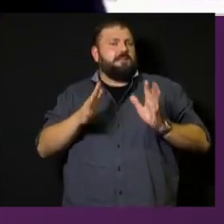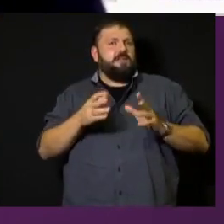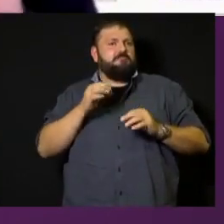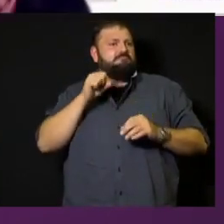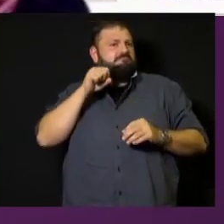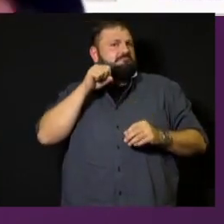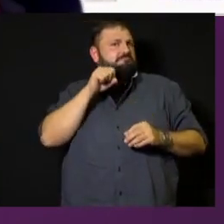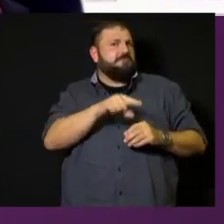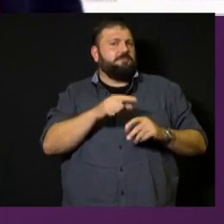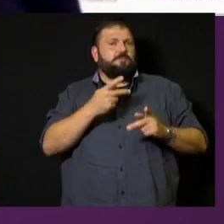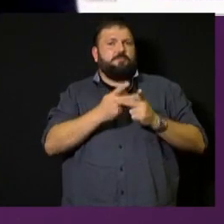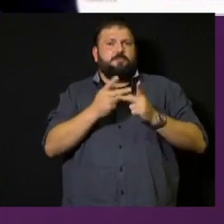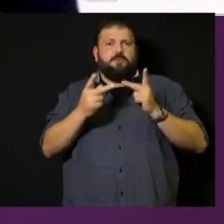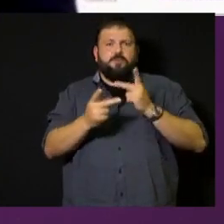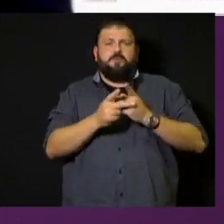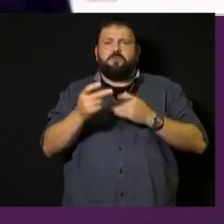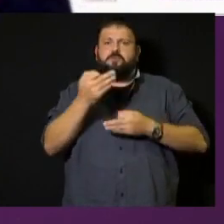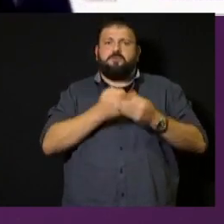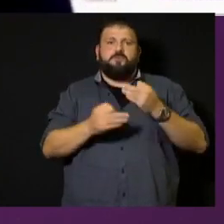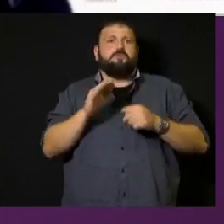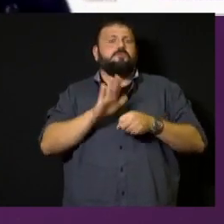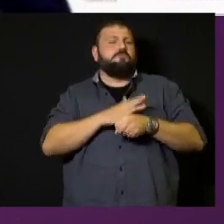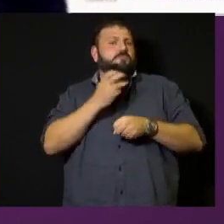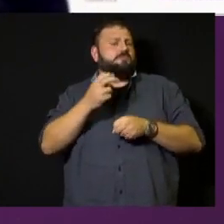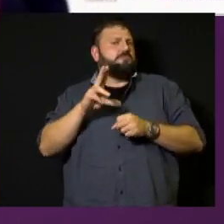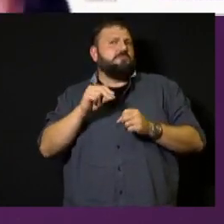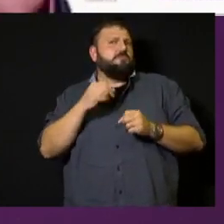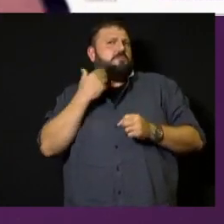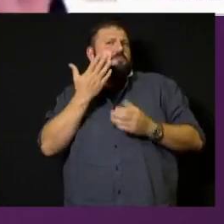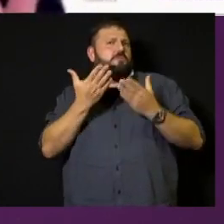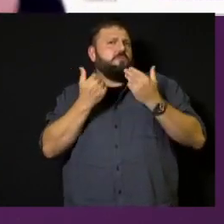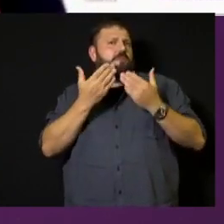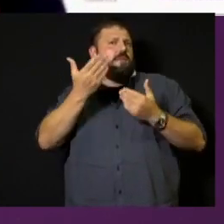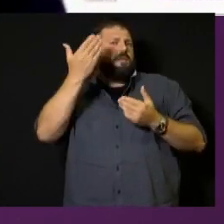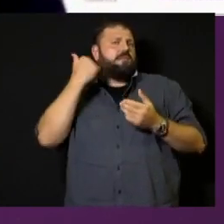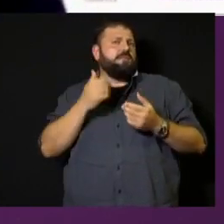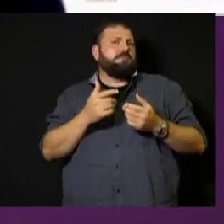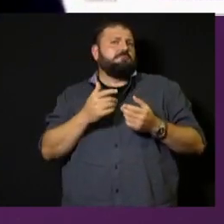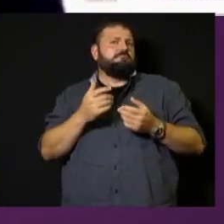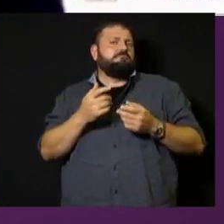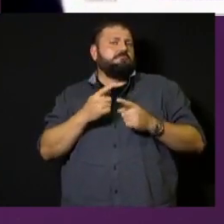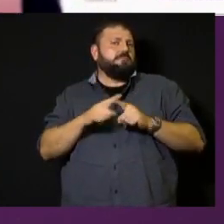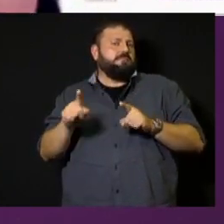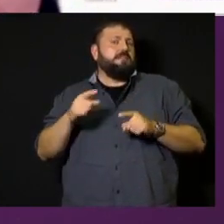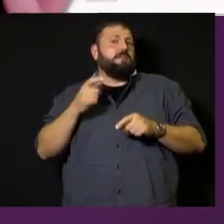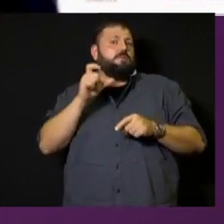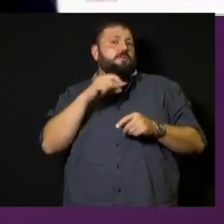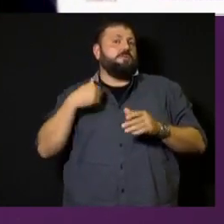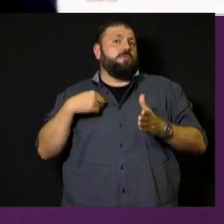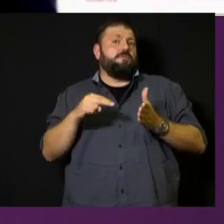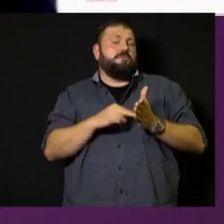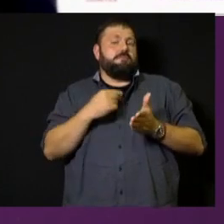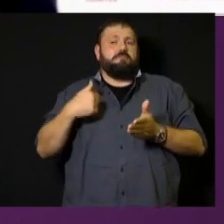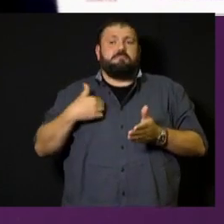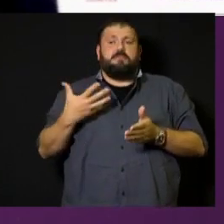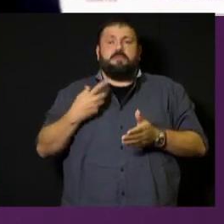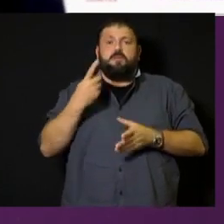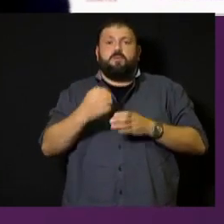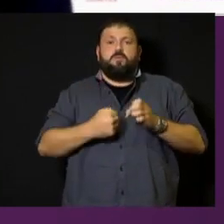3 months. The product helped me because we didn't have events like now. When I signed up,